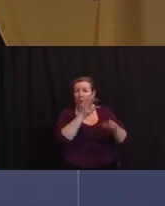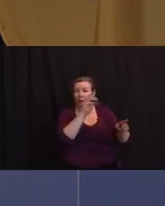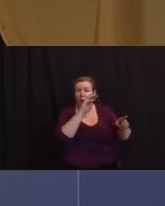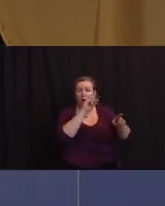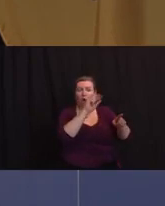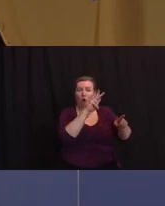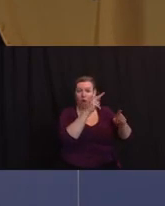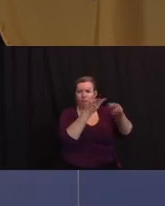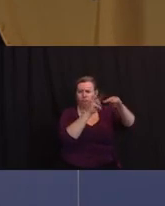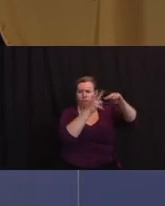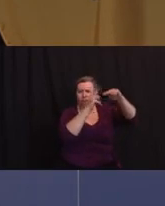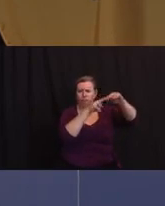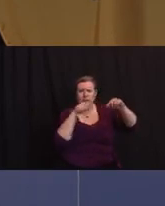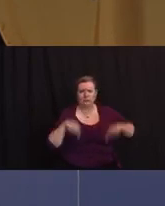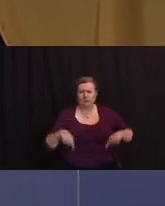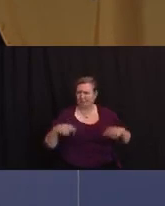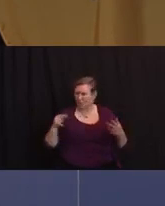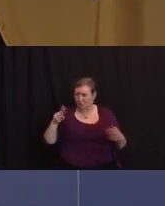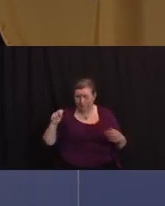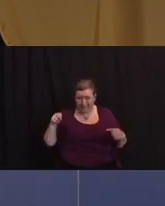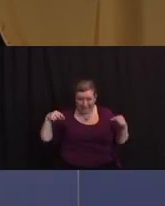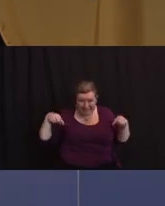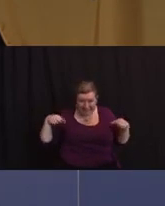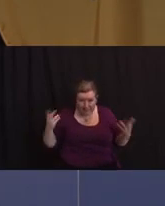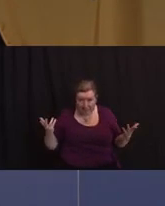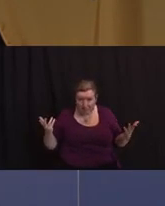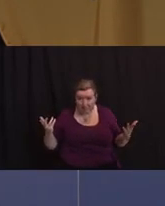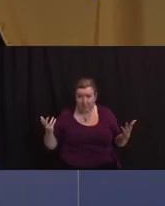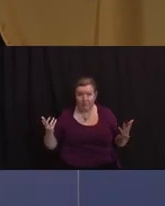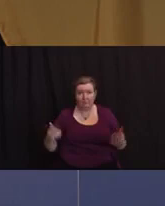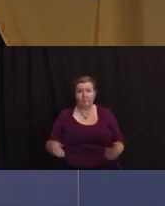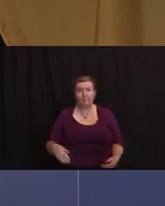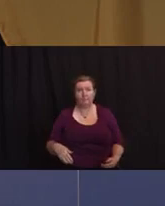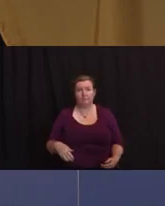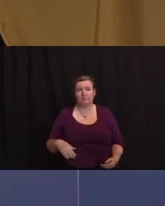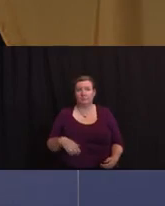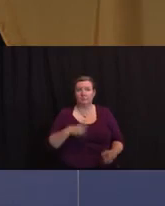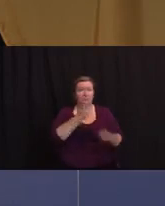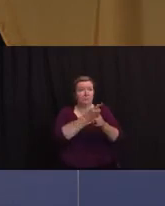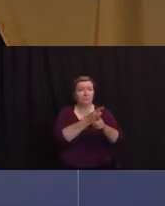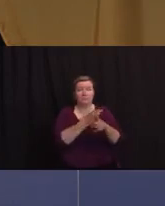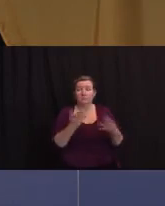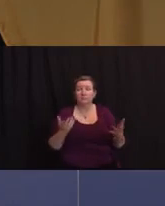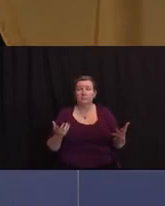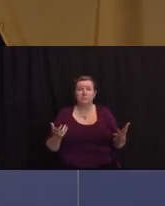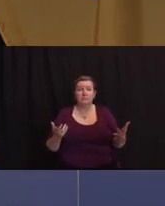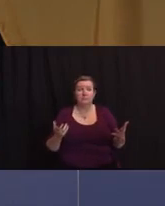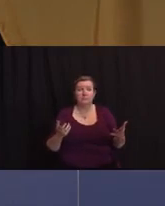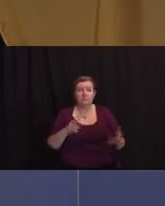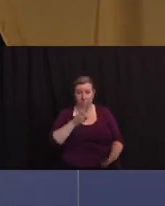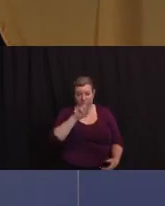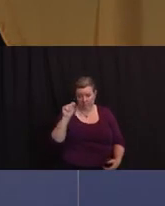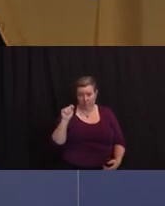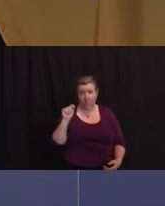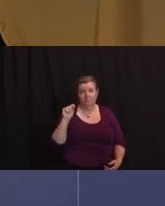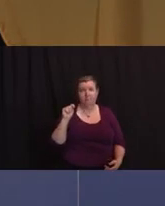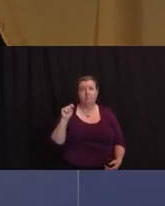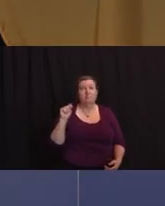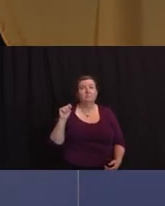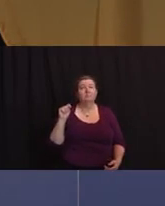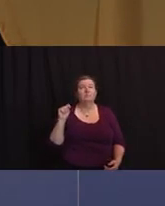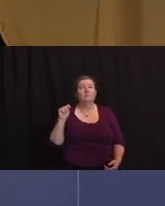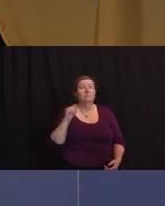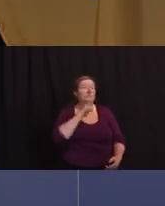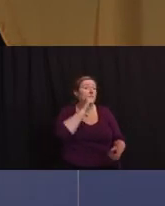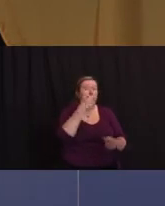Yes, you are correct in what you're saying as far as they are not being high, and exactly how high it is, whether it's 6, 7, 8, nobody knows the